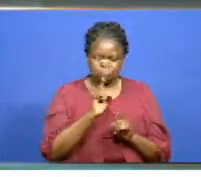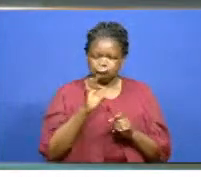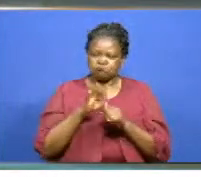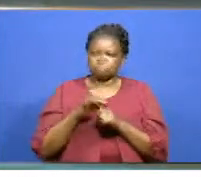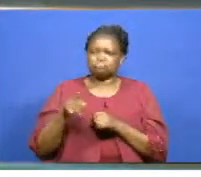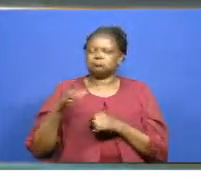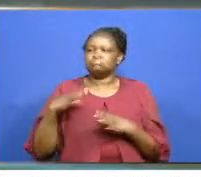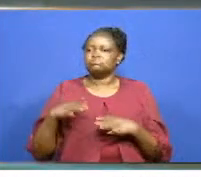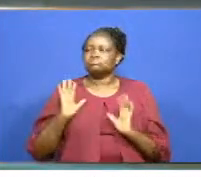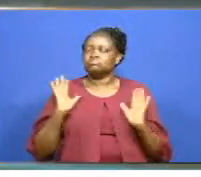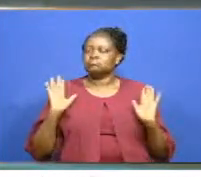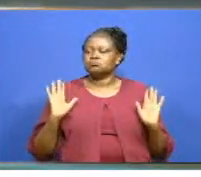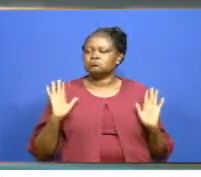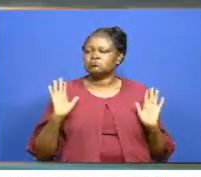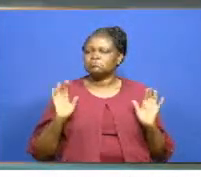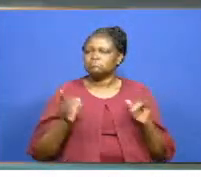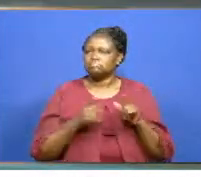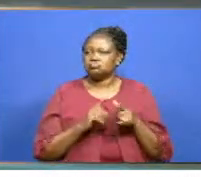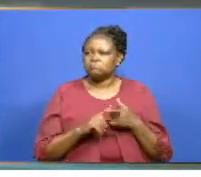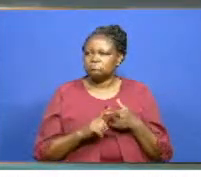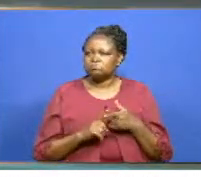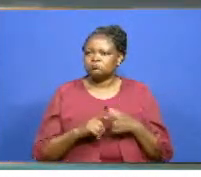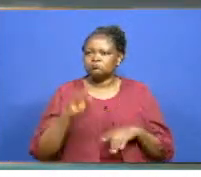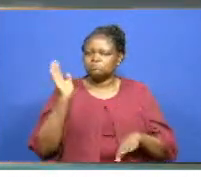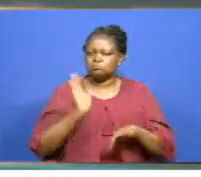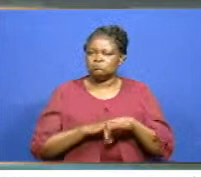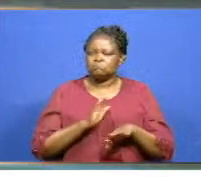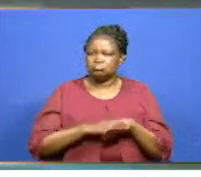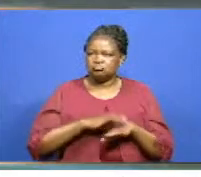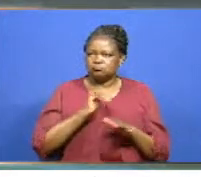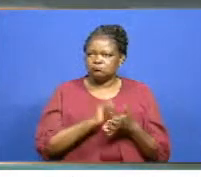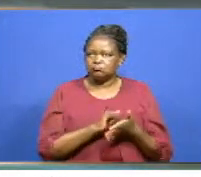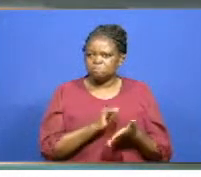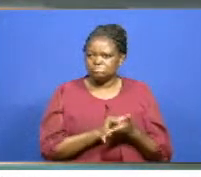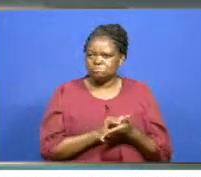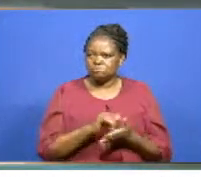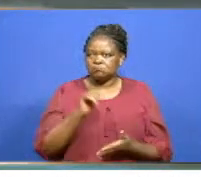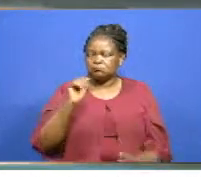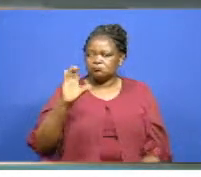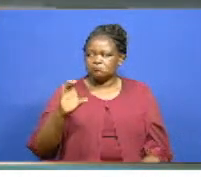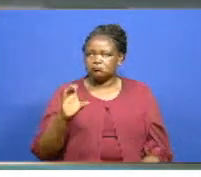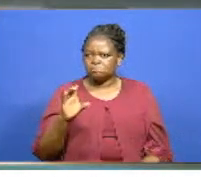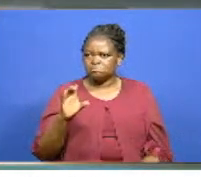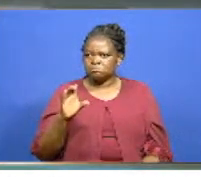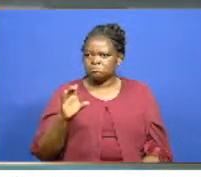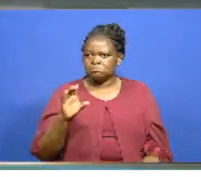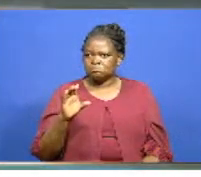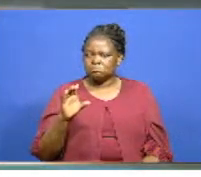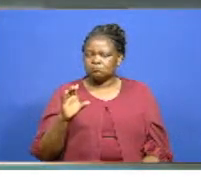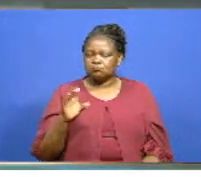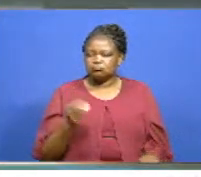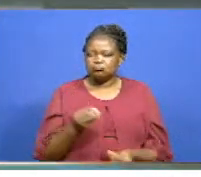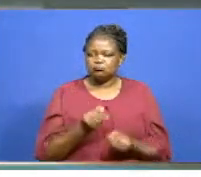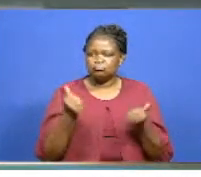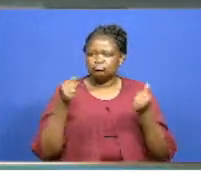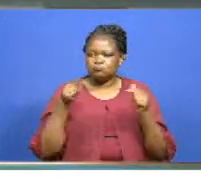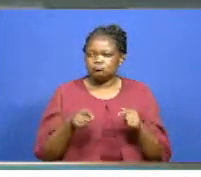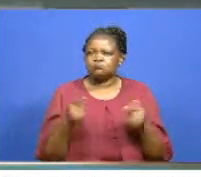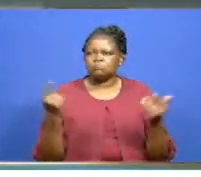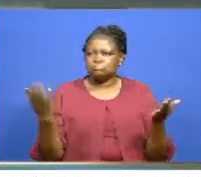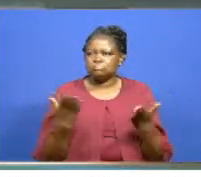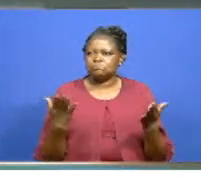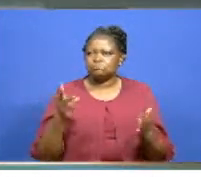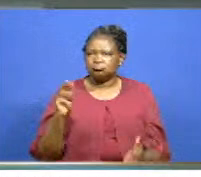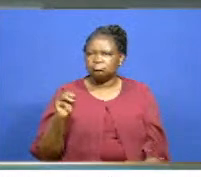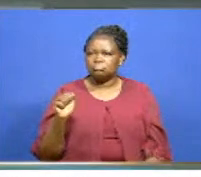guy. And it is very good that the ANC was able to counter that in